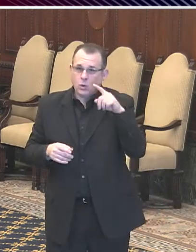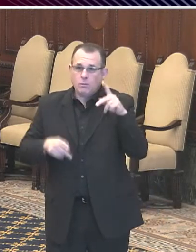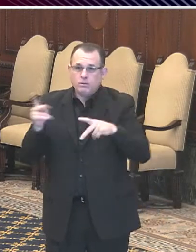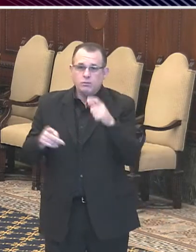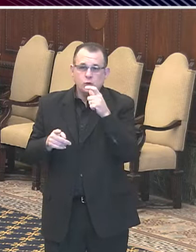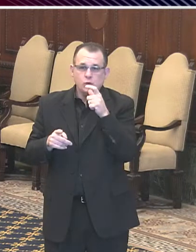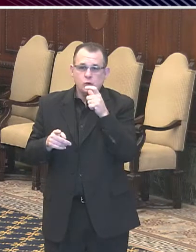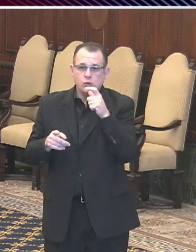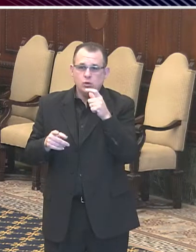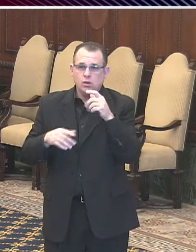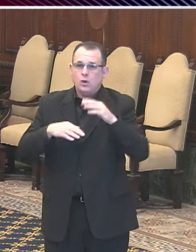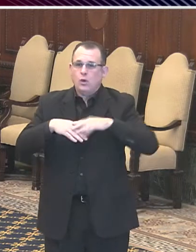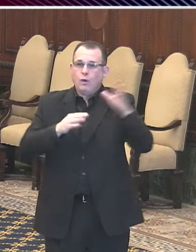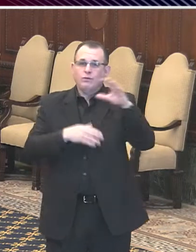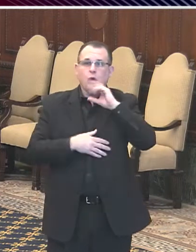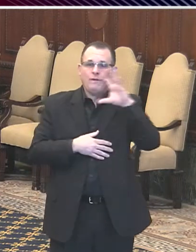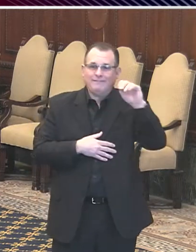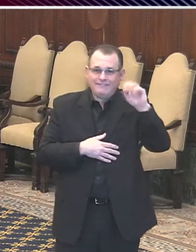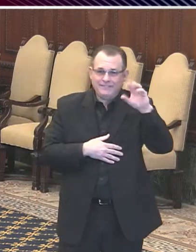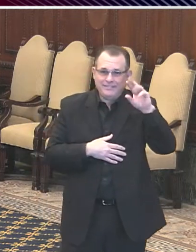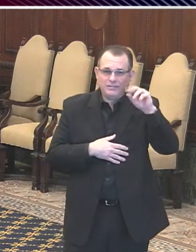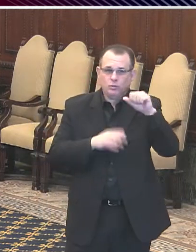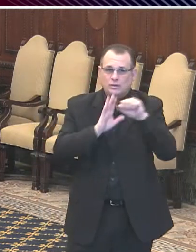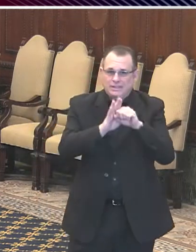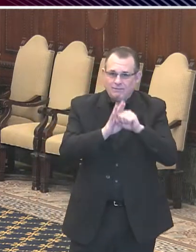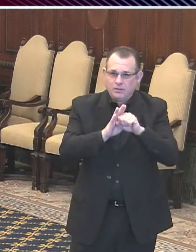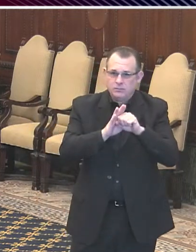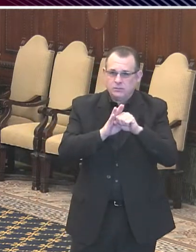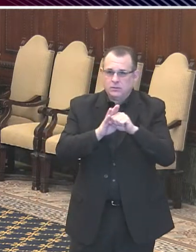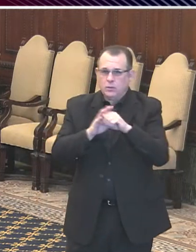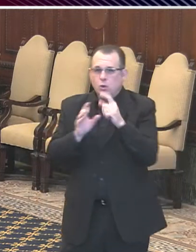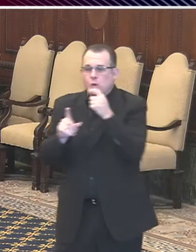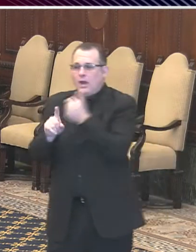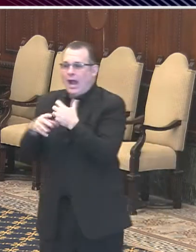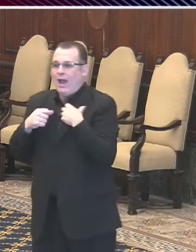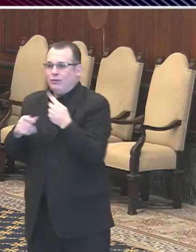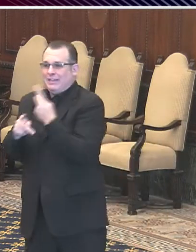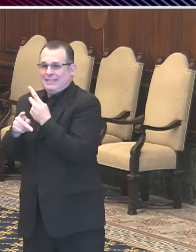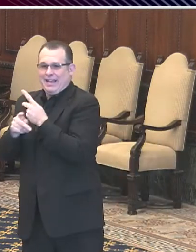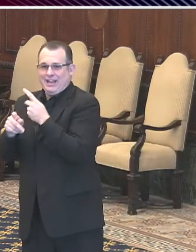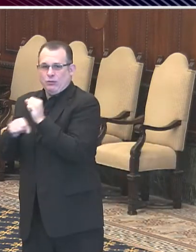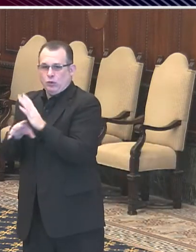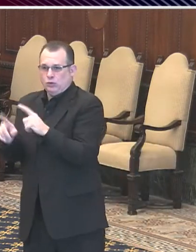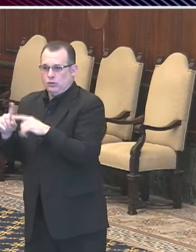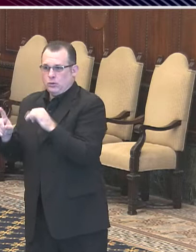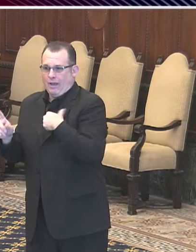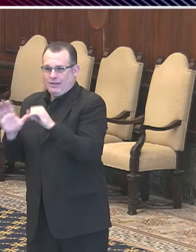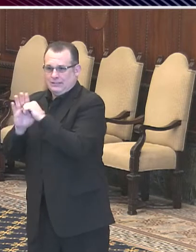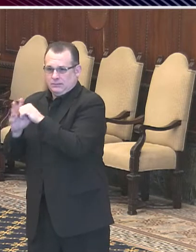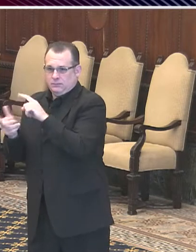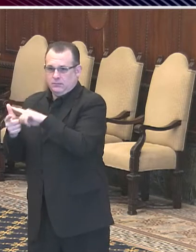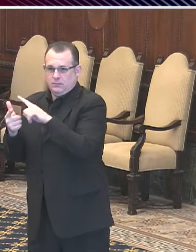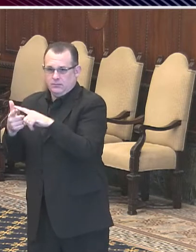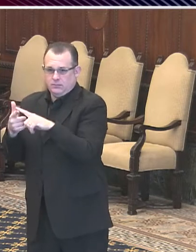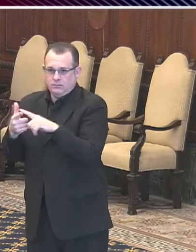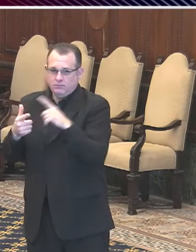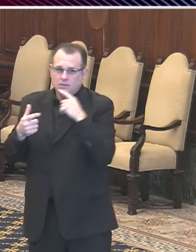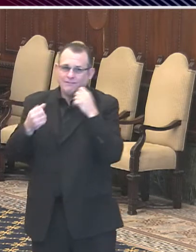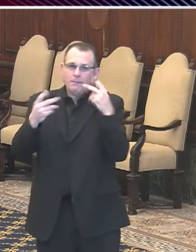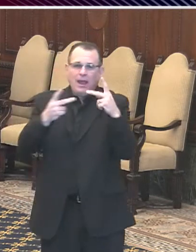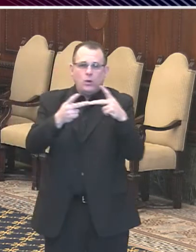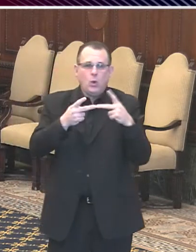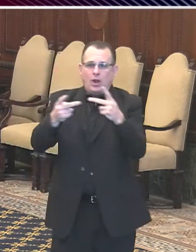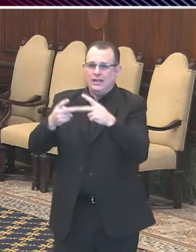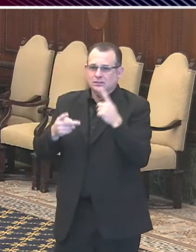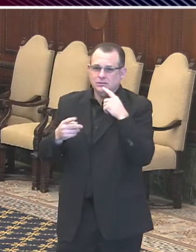over the age of 50 who have symptoms and for healthcare workers who have symptoms. There are some 20 odd sites across the city where testing is available.